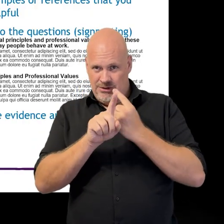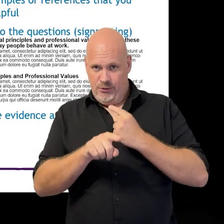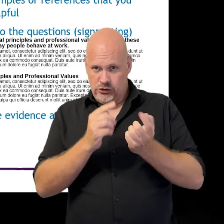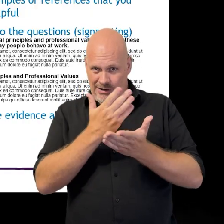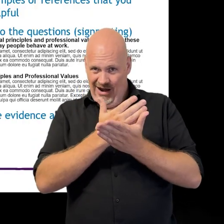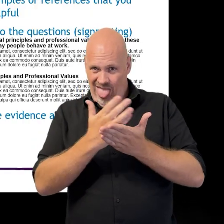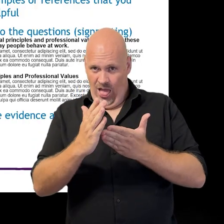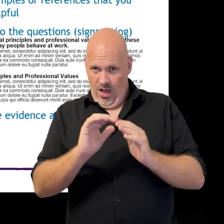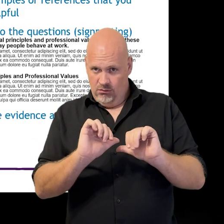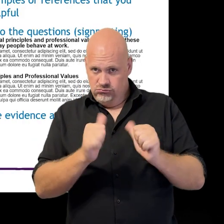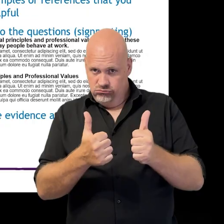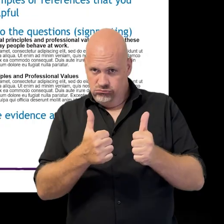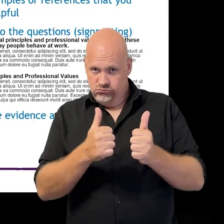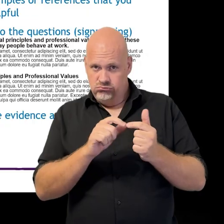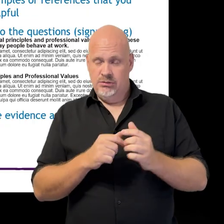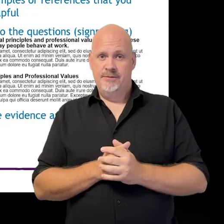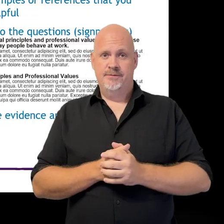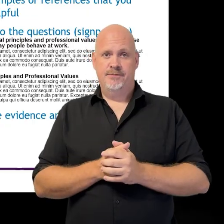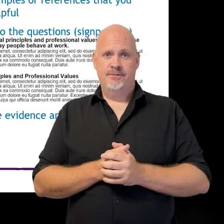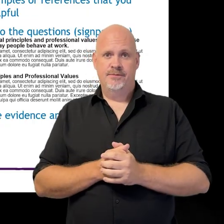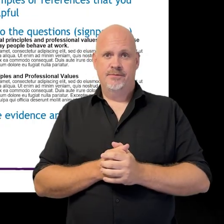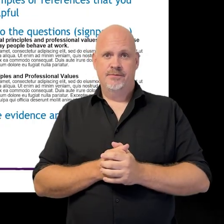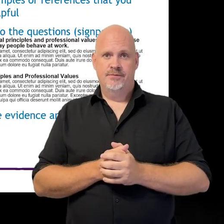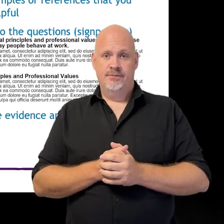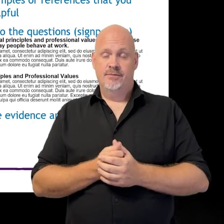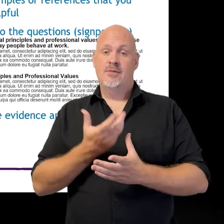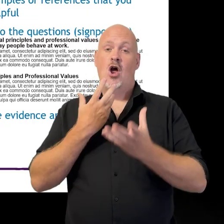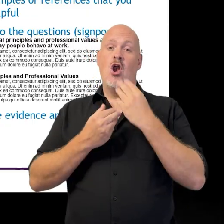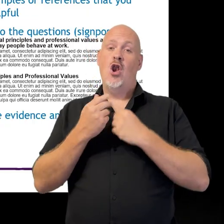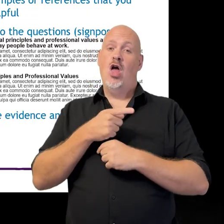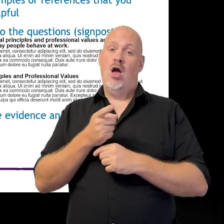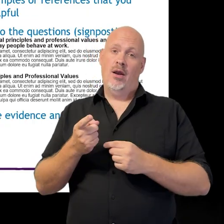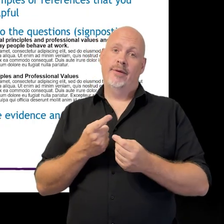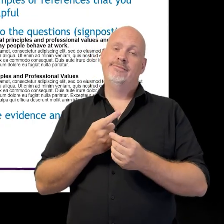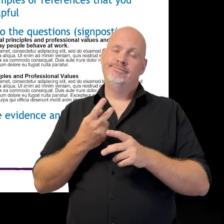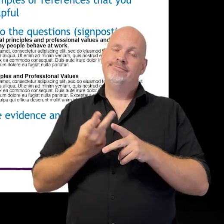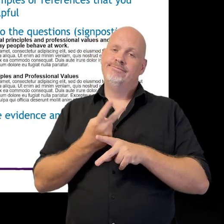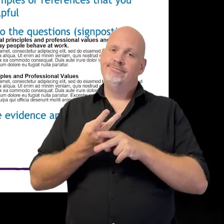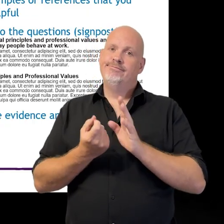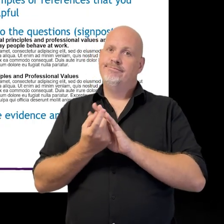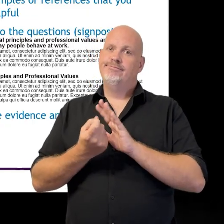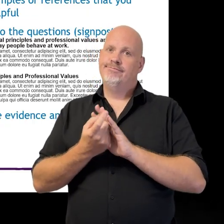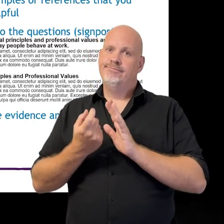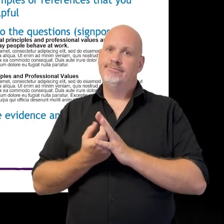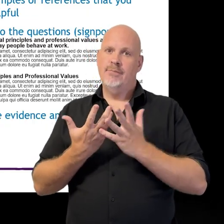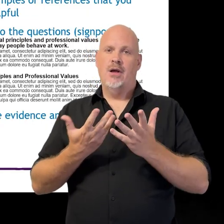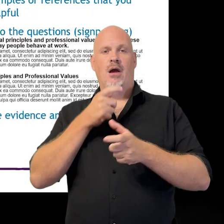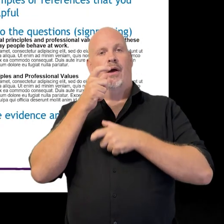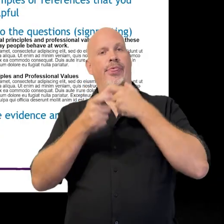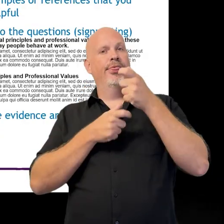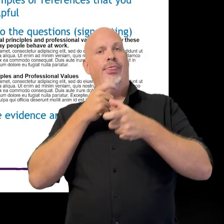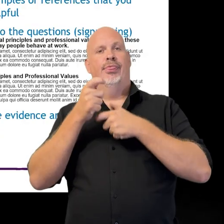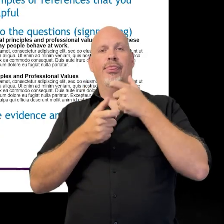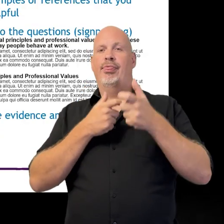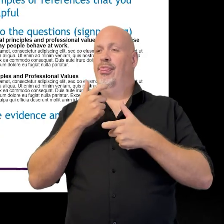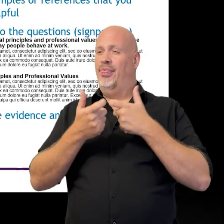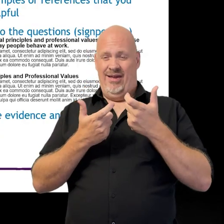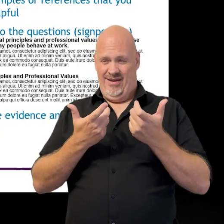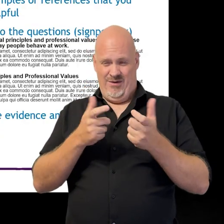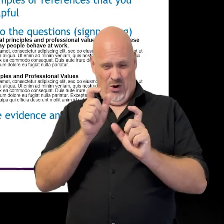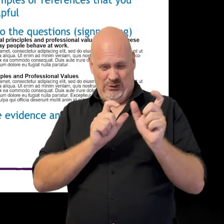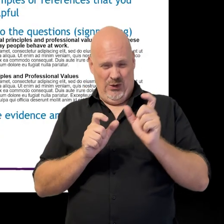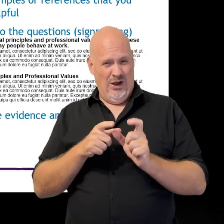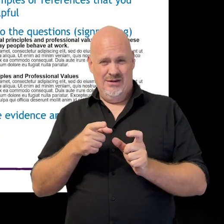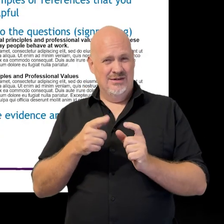few things to think about before you submit your assignment. So check first of all that you have